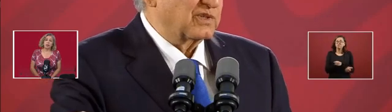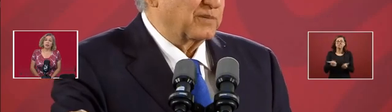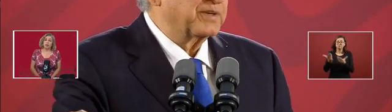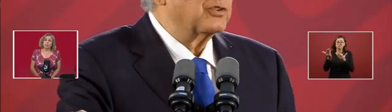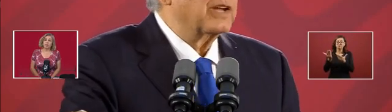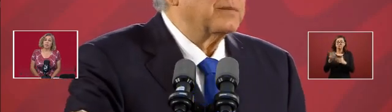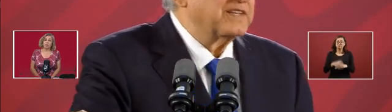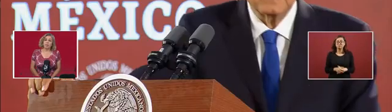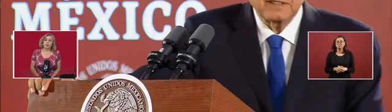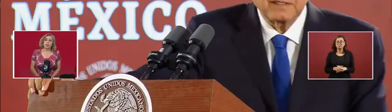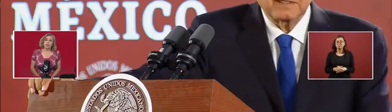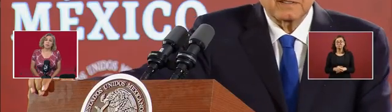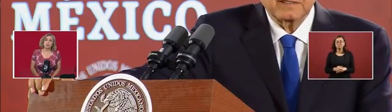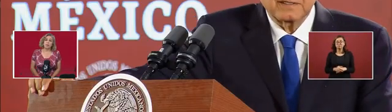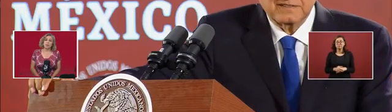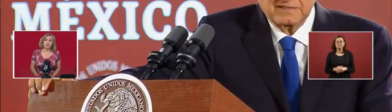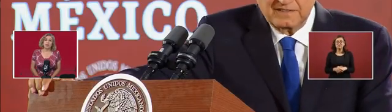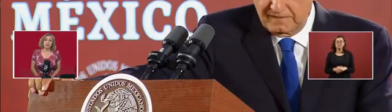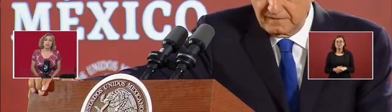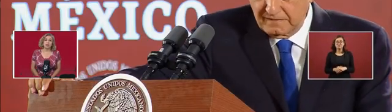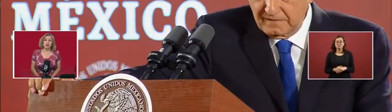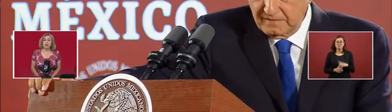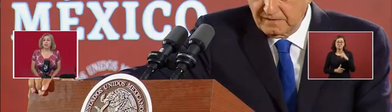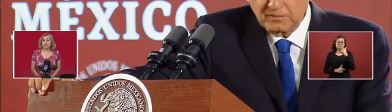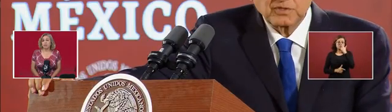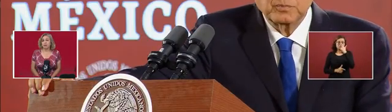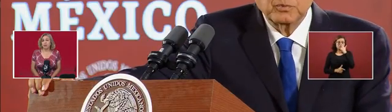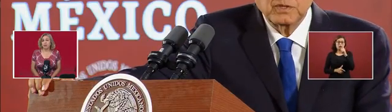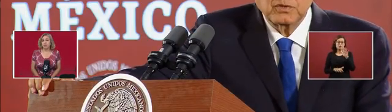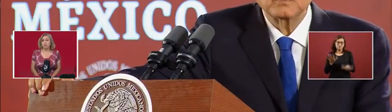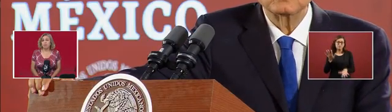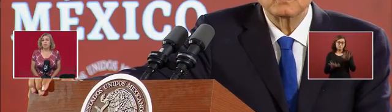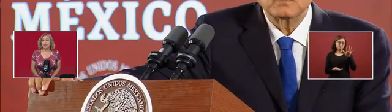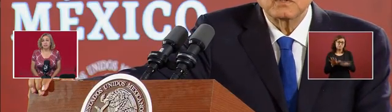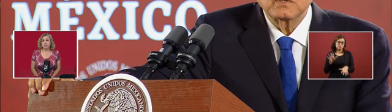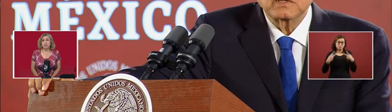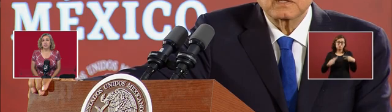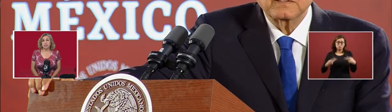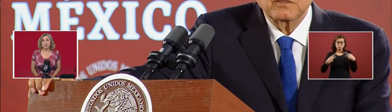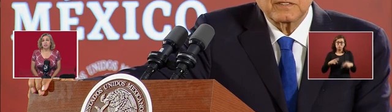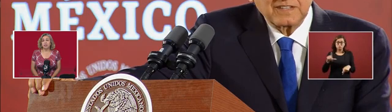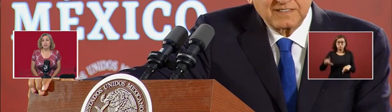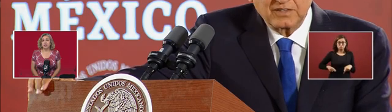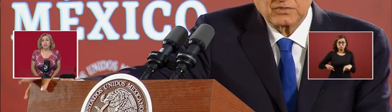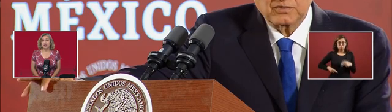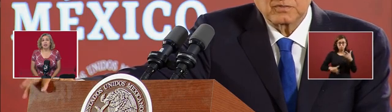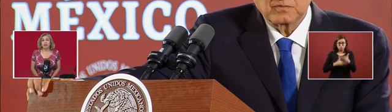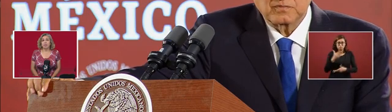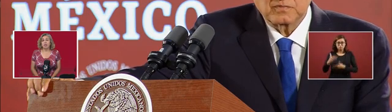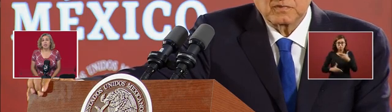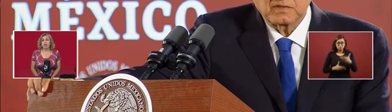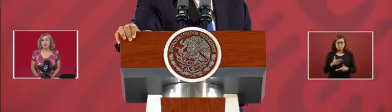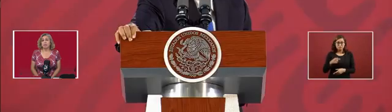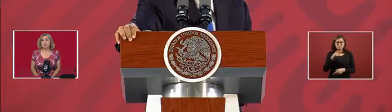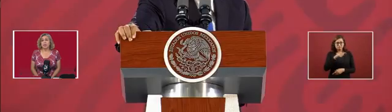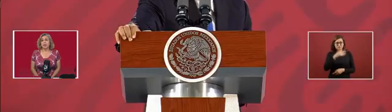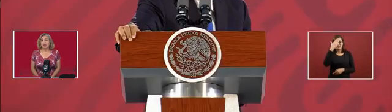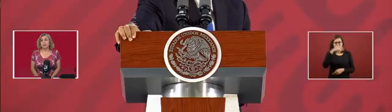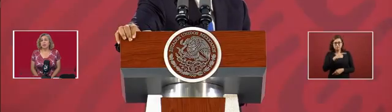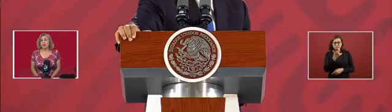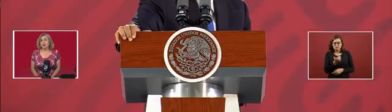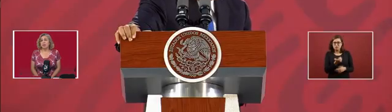from the universities that are now open. So this we have to attend to. But we are